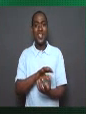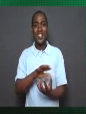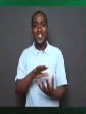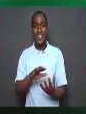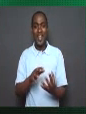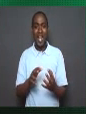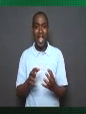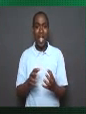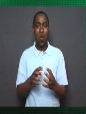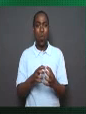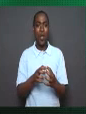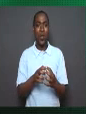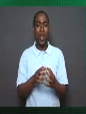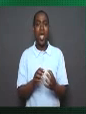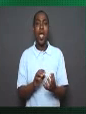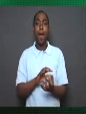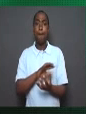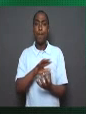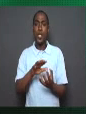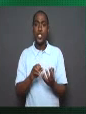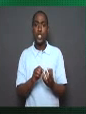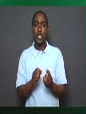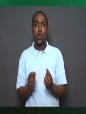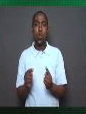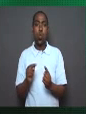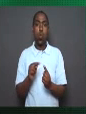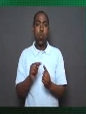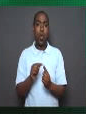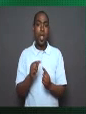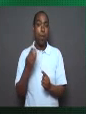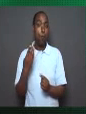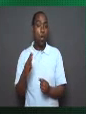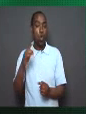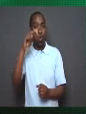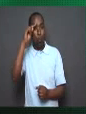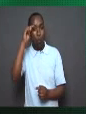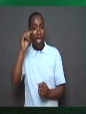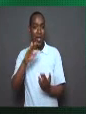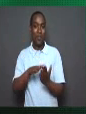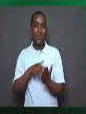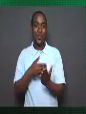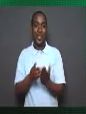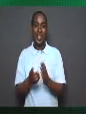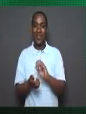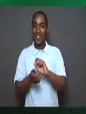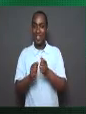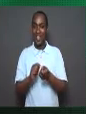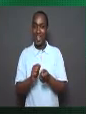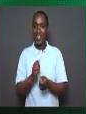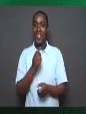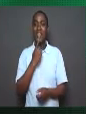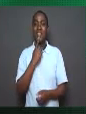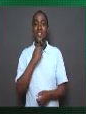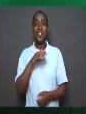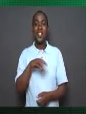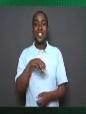if the turns blue-black in color, starch is present in